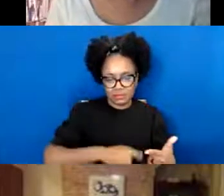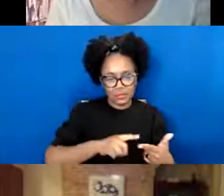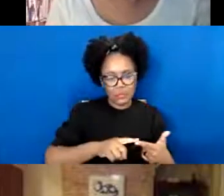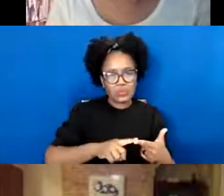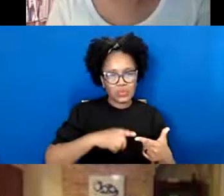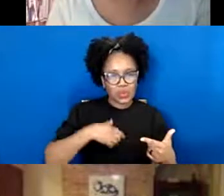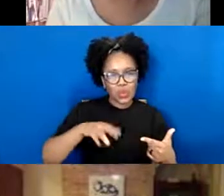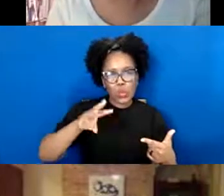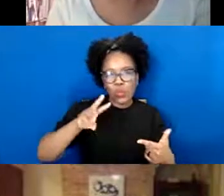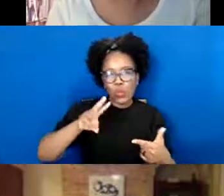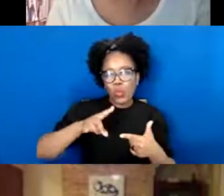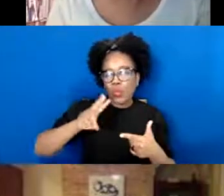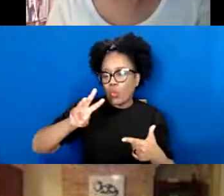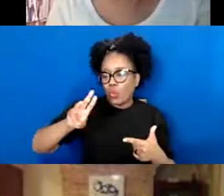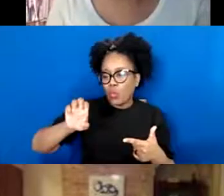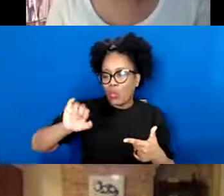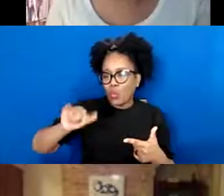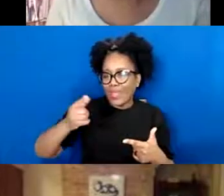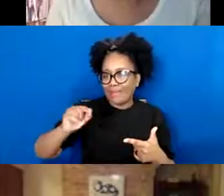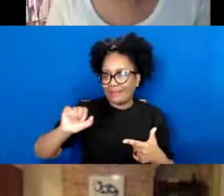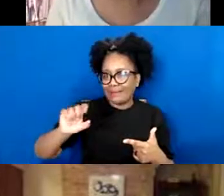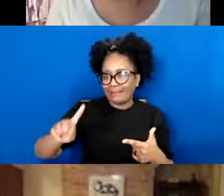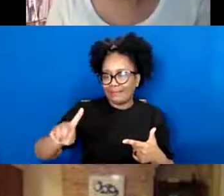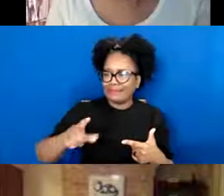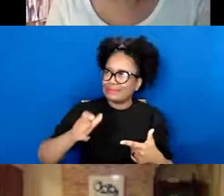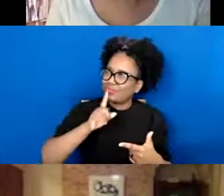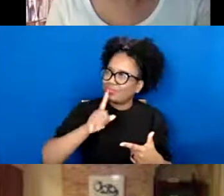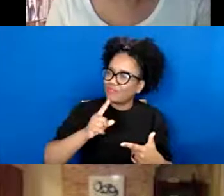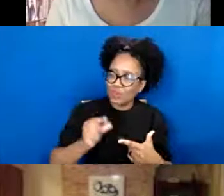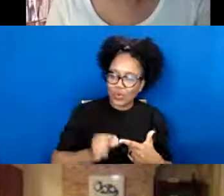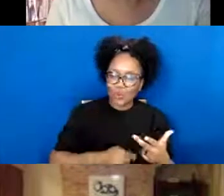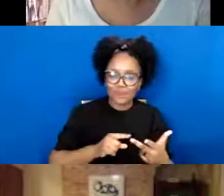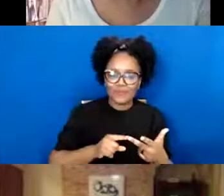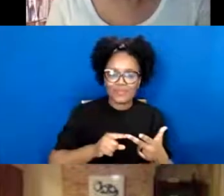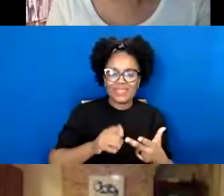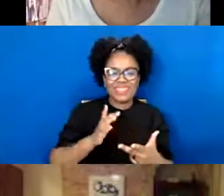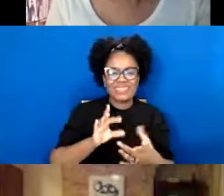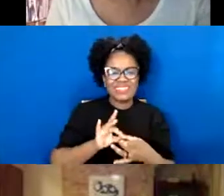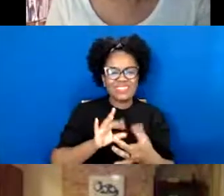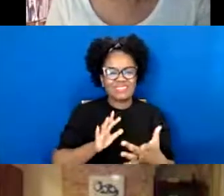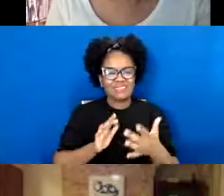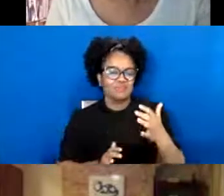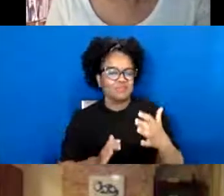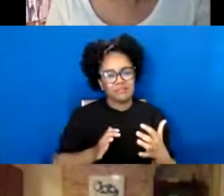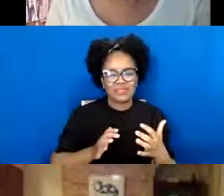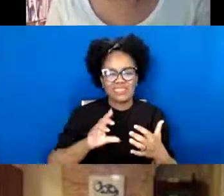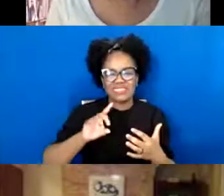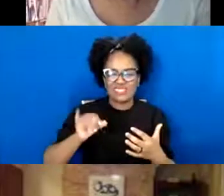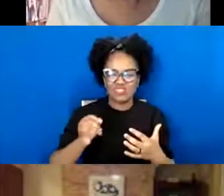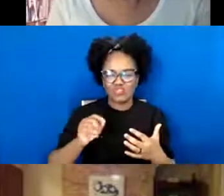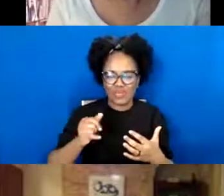Weighted, disjointed, dangling, catapulted, encased,